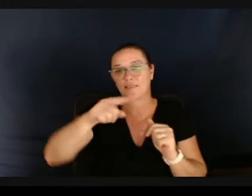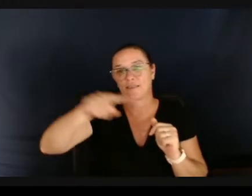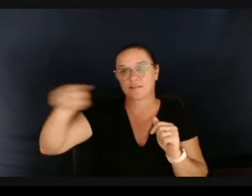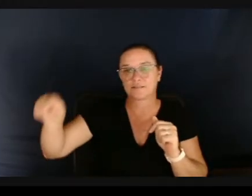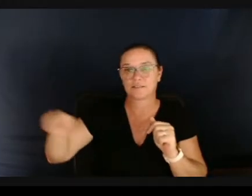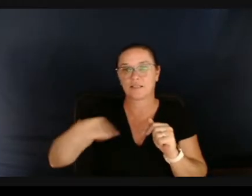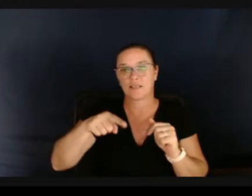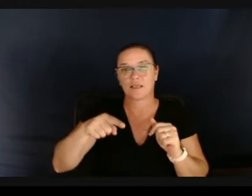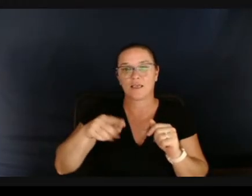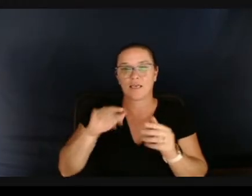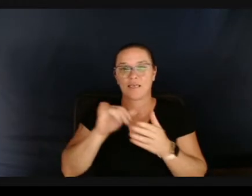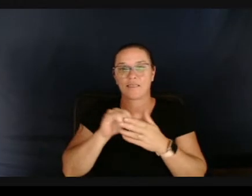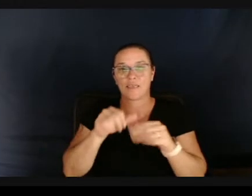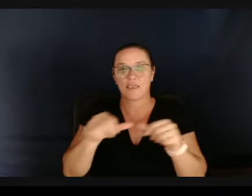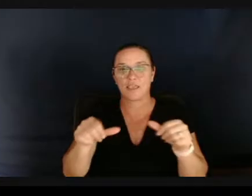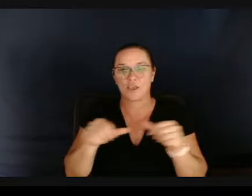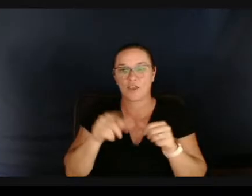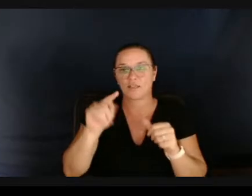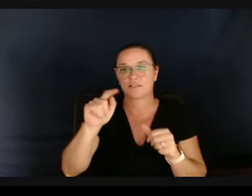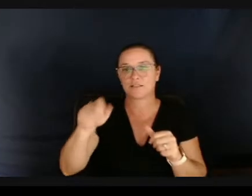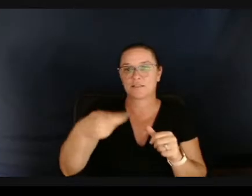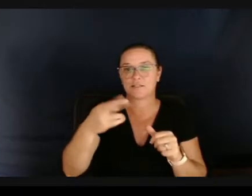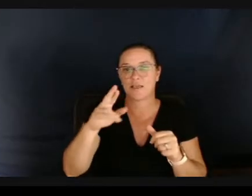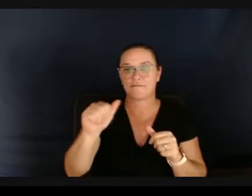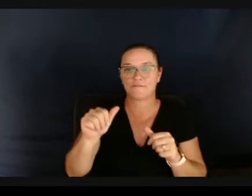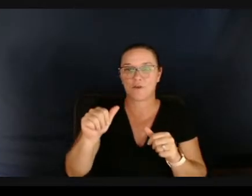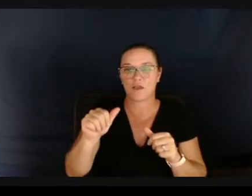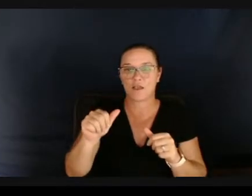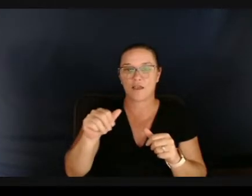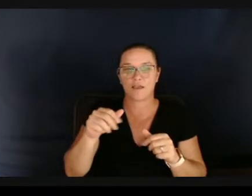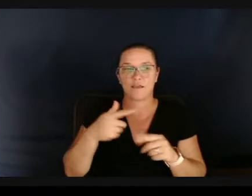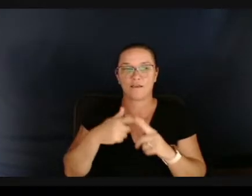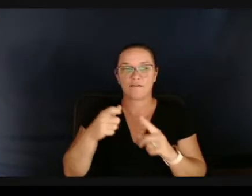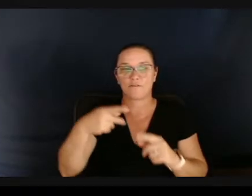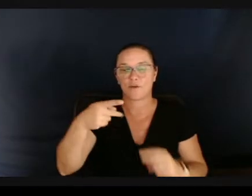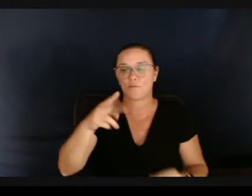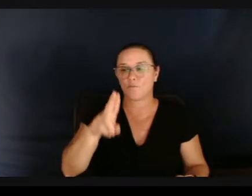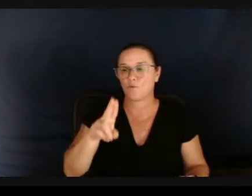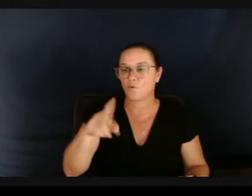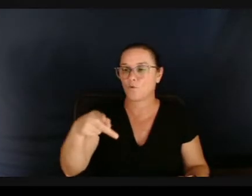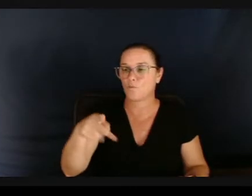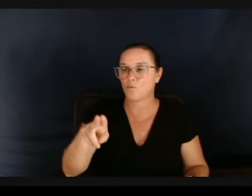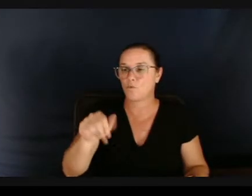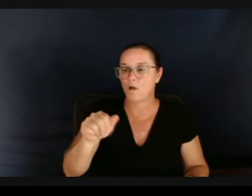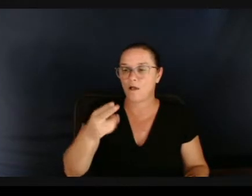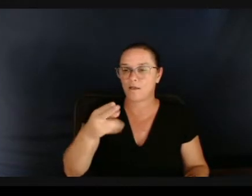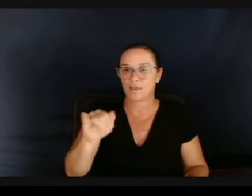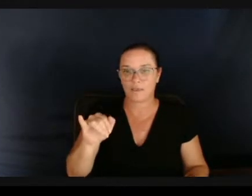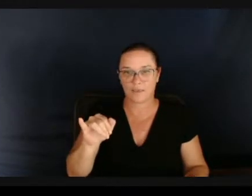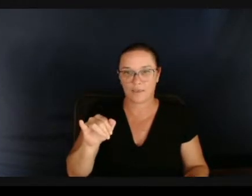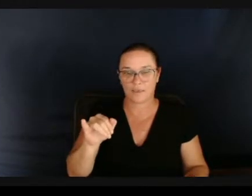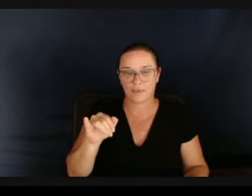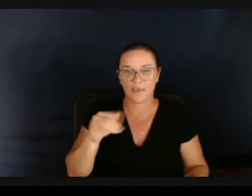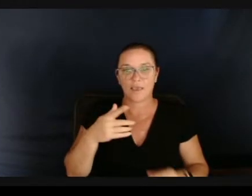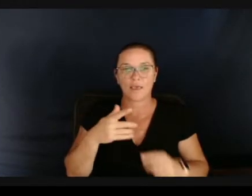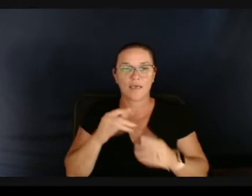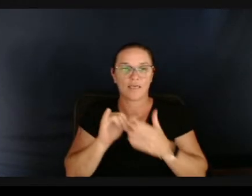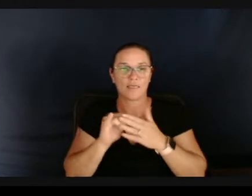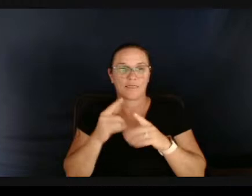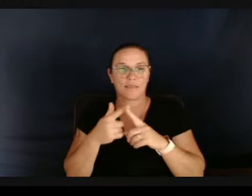fallout zone. This is the tephra hill of Pu'upua'i, which was the fallout of the